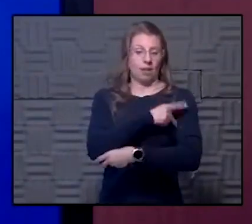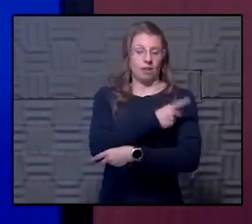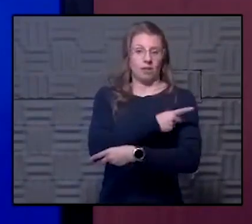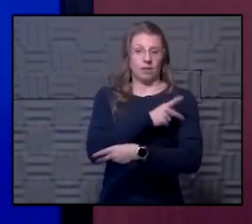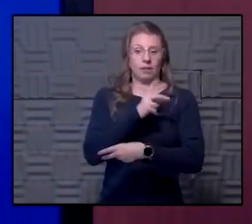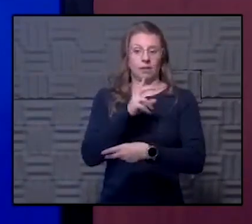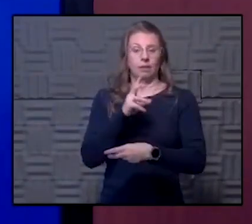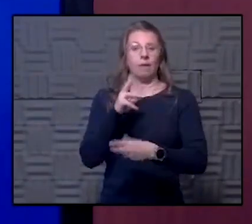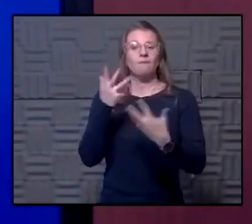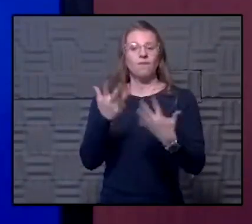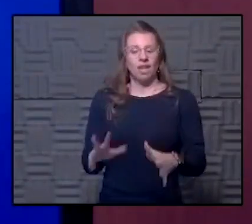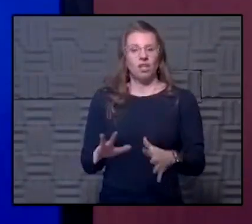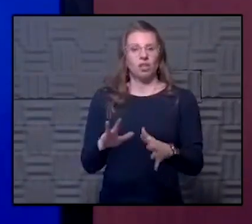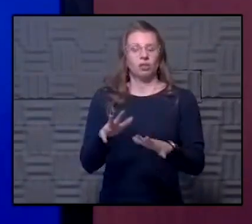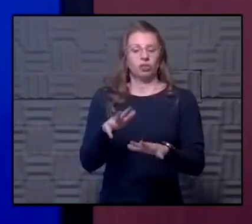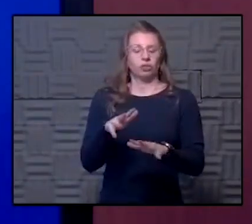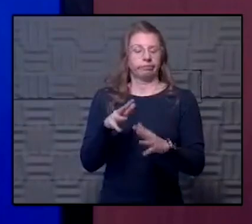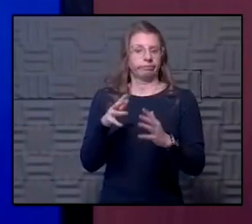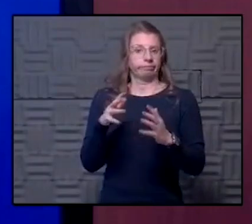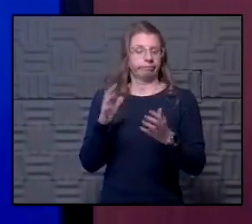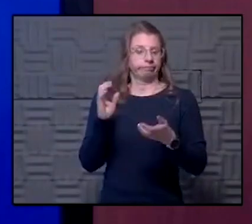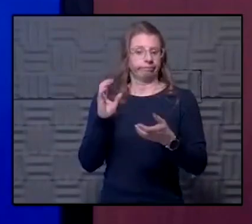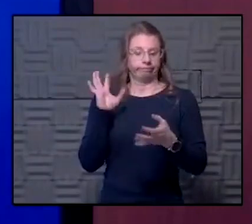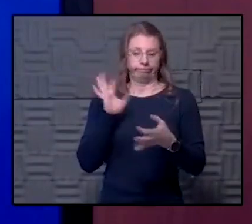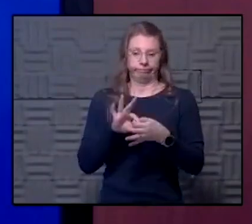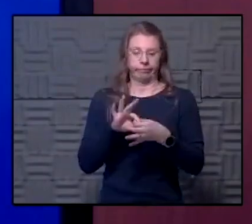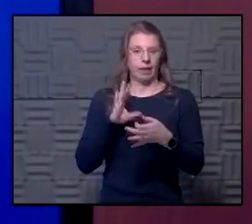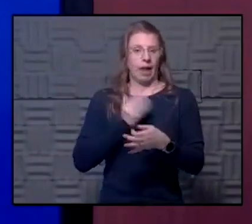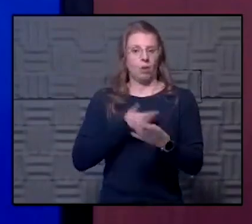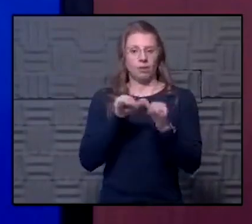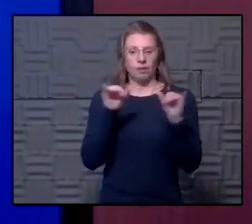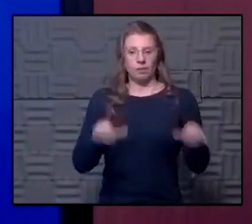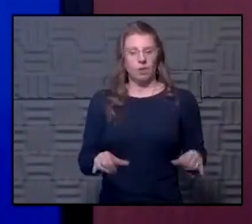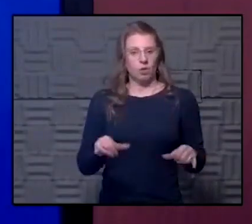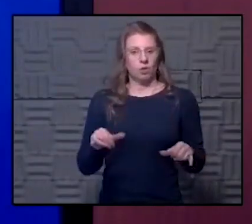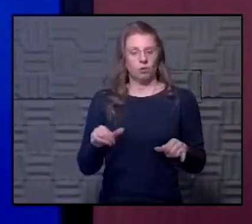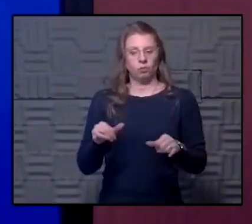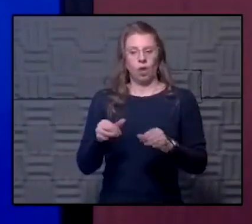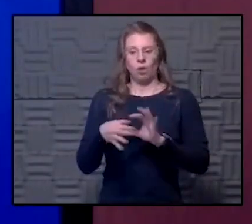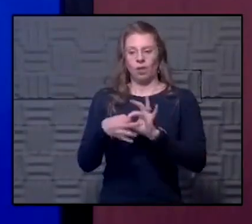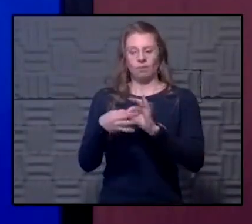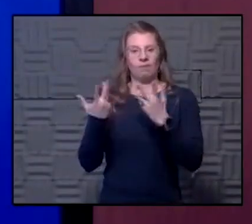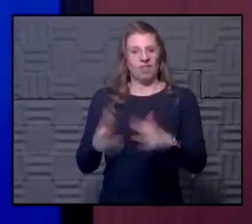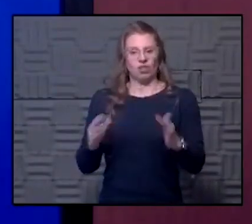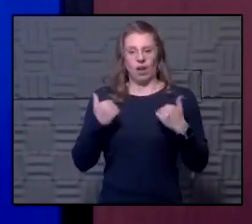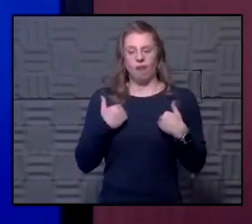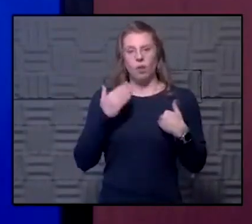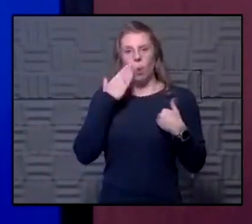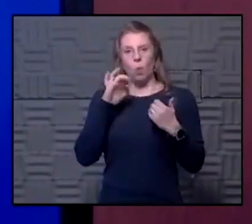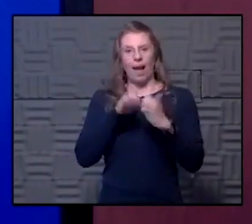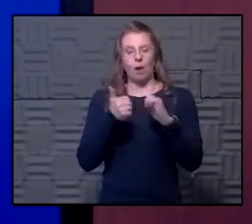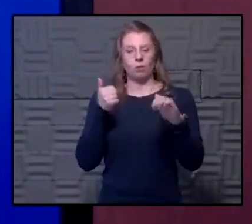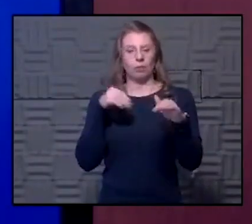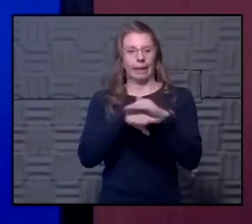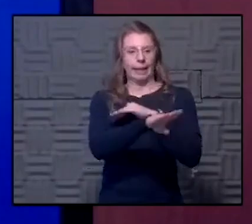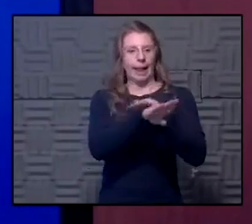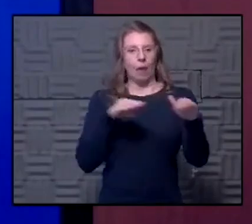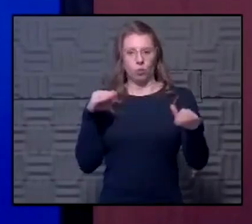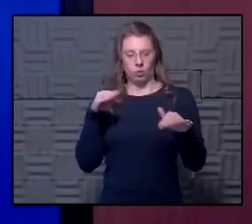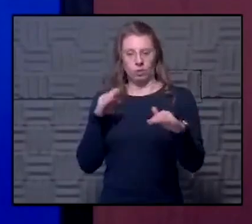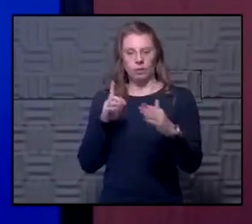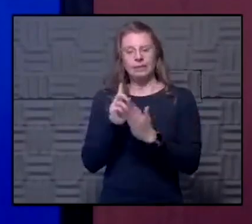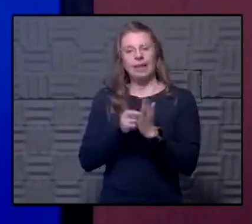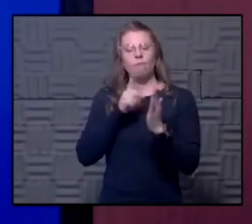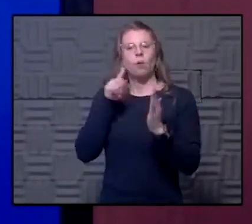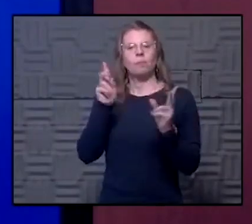already established in our system, because there's an established relationship. You know how to get in and out of our facilities. They're designed for people who might be over